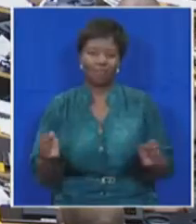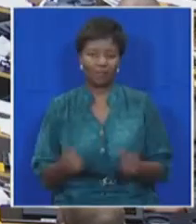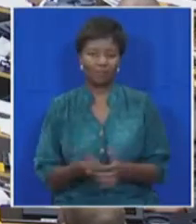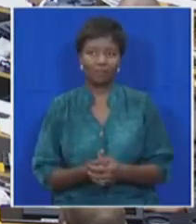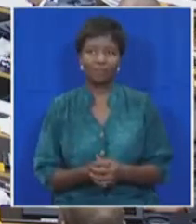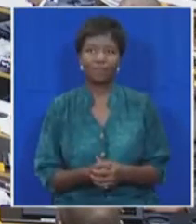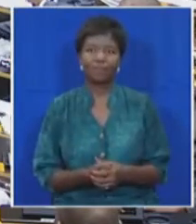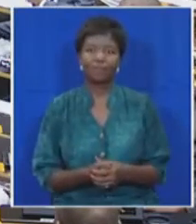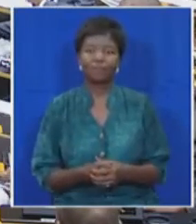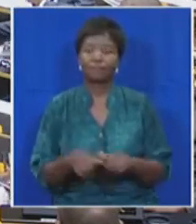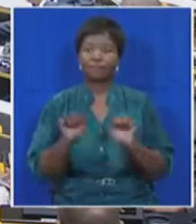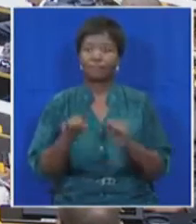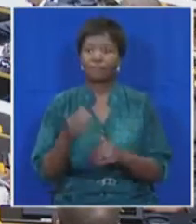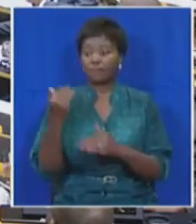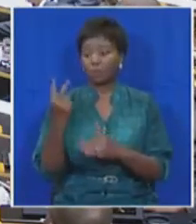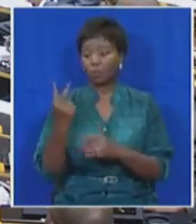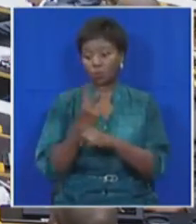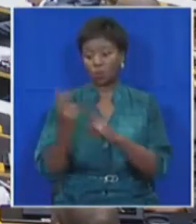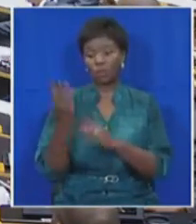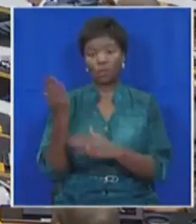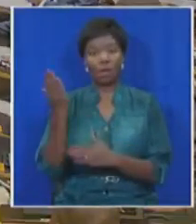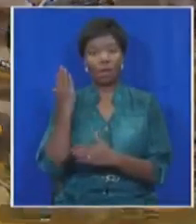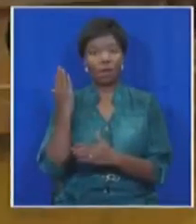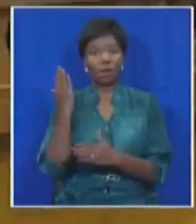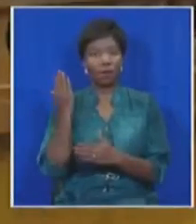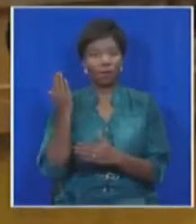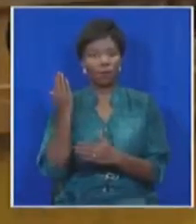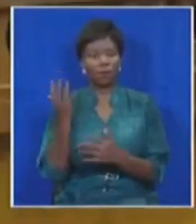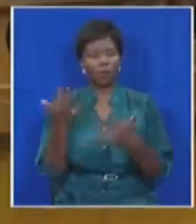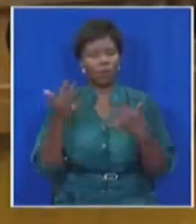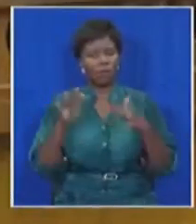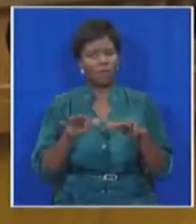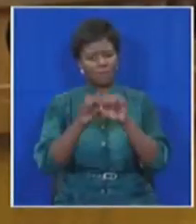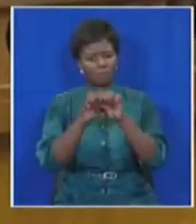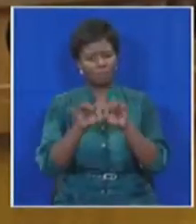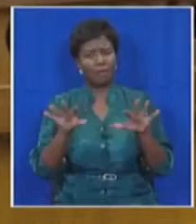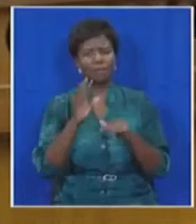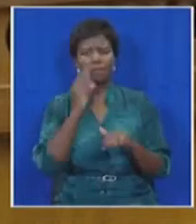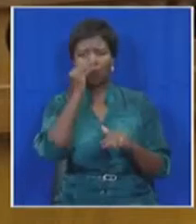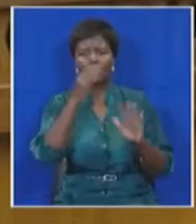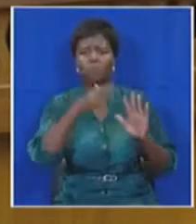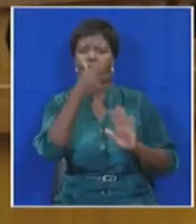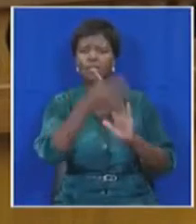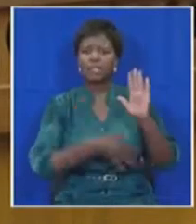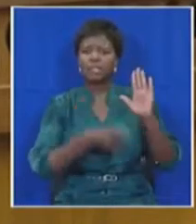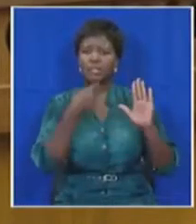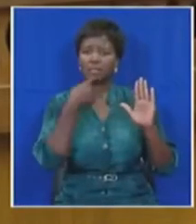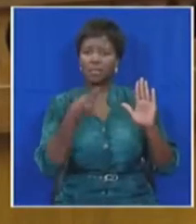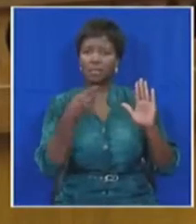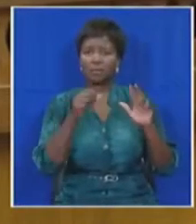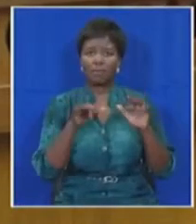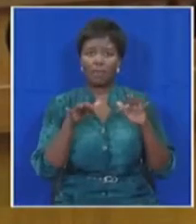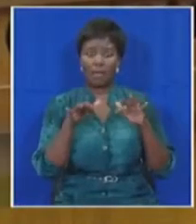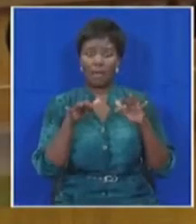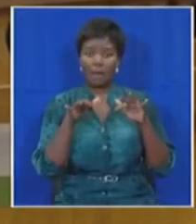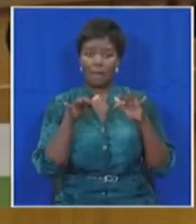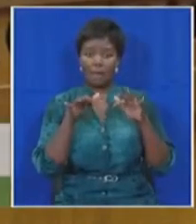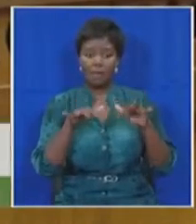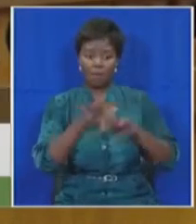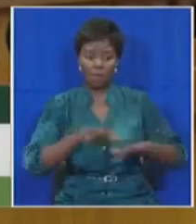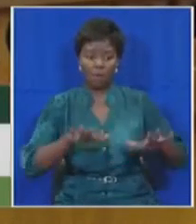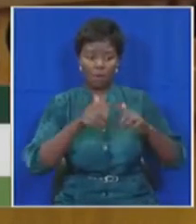Yet 2 weeks ago, a story broke in our news of people torn from their lives and